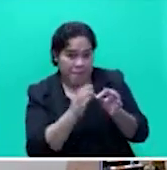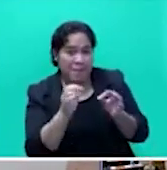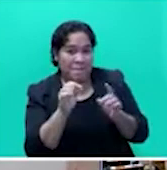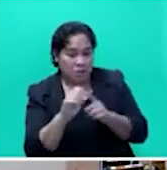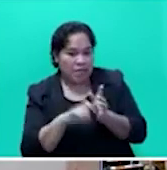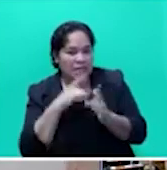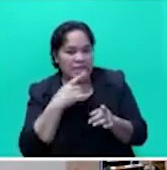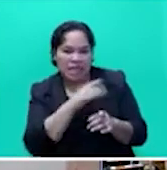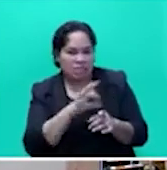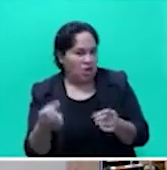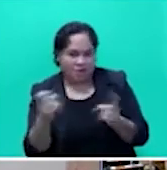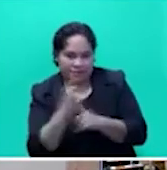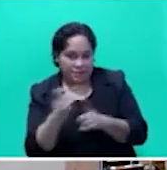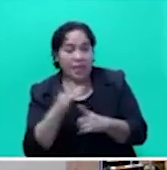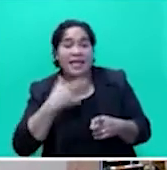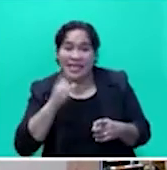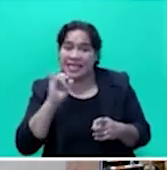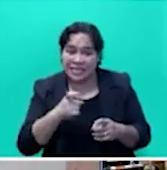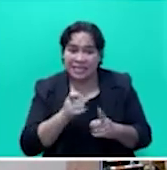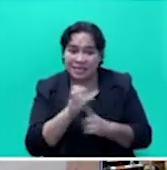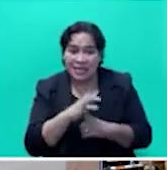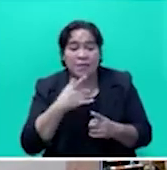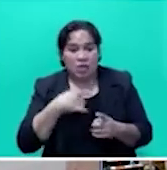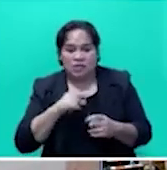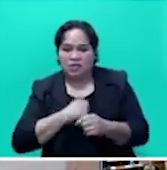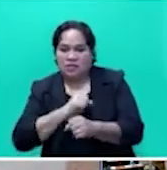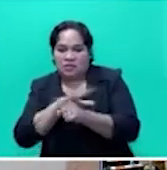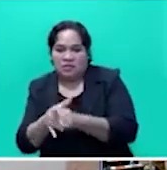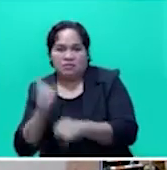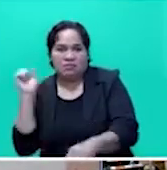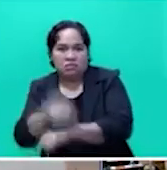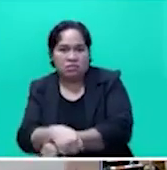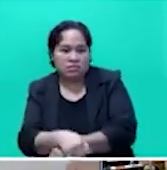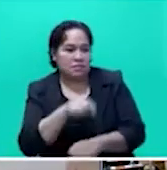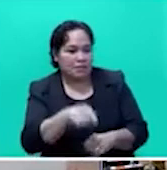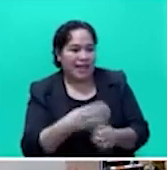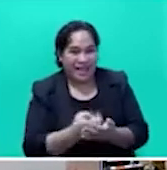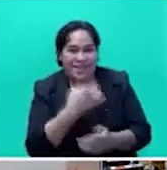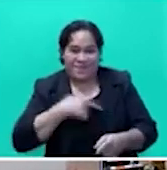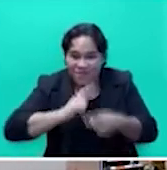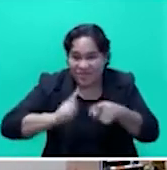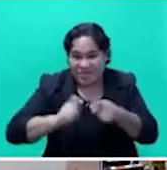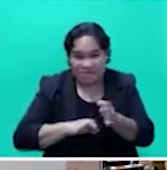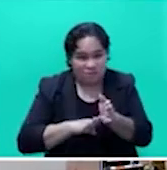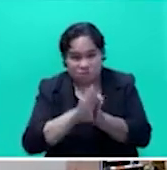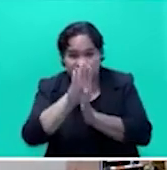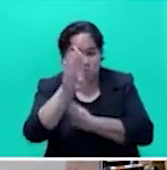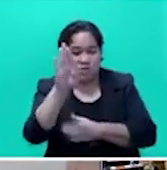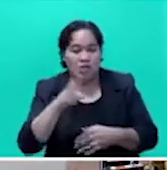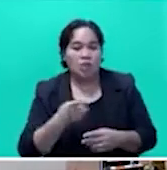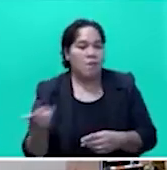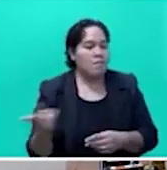consequential because right now, for us, it's not just about battling COVID, but getting our economy up to speed as quickly as possible. And both of